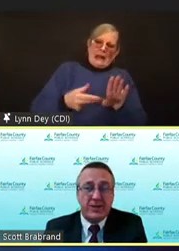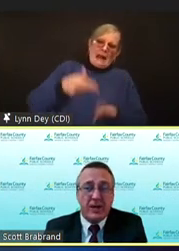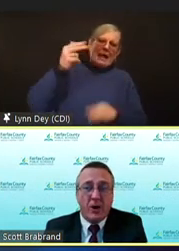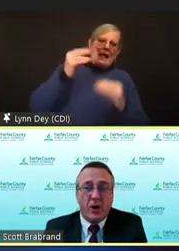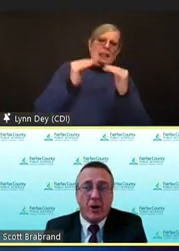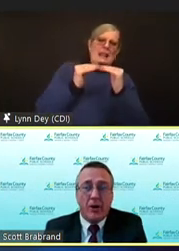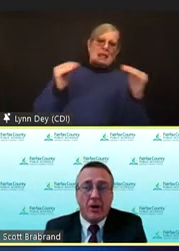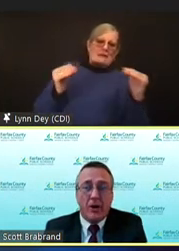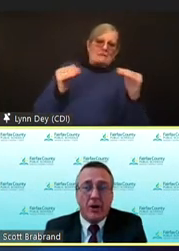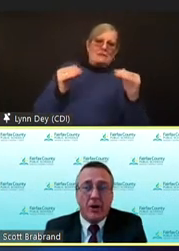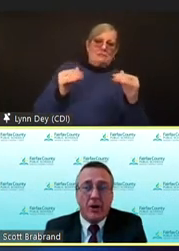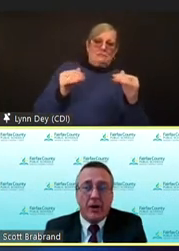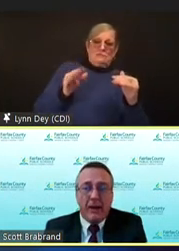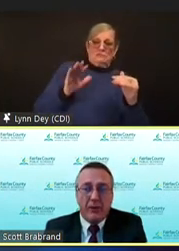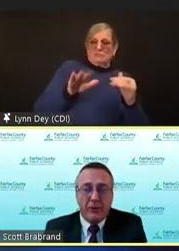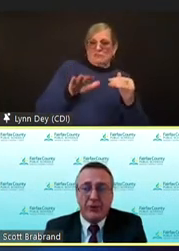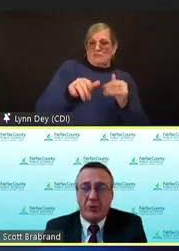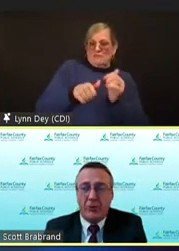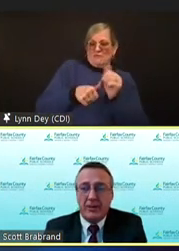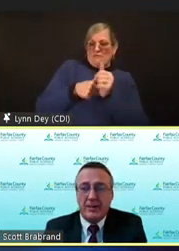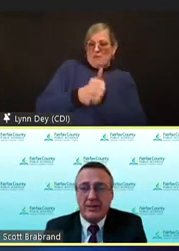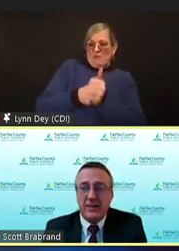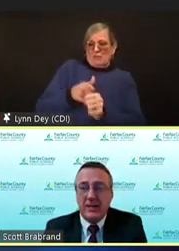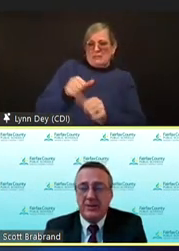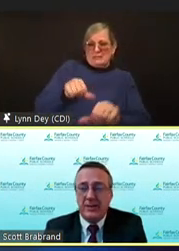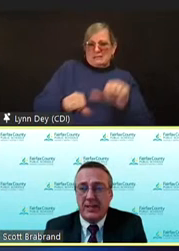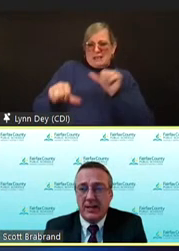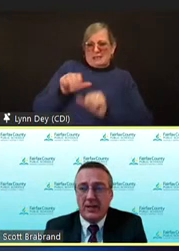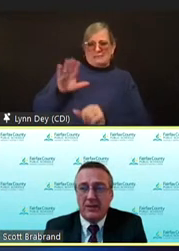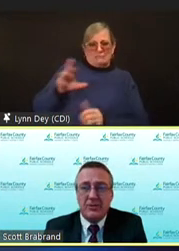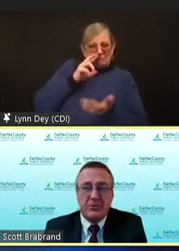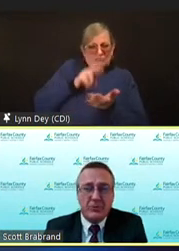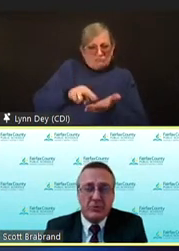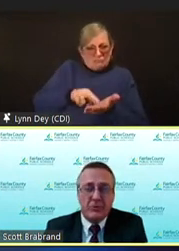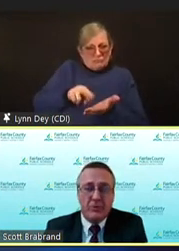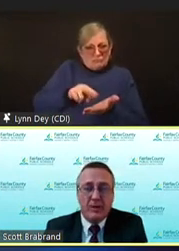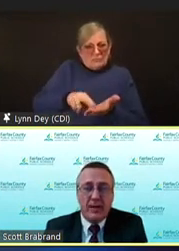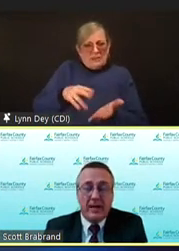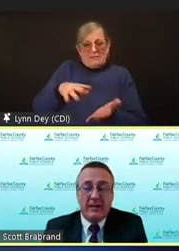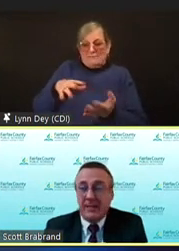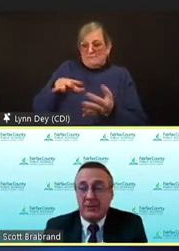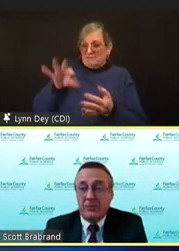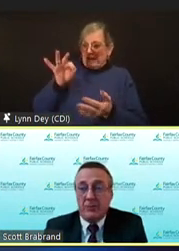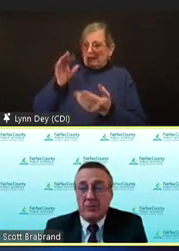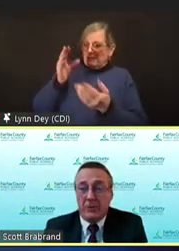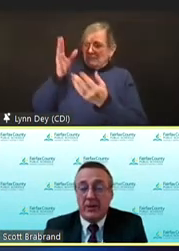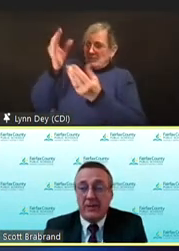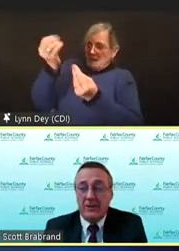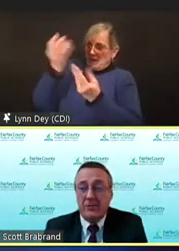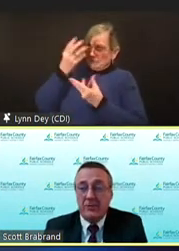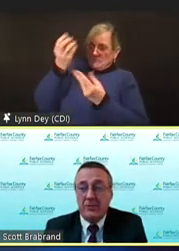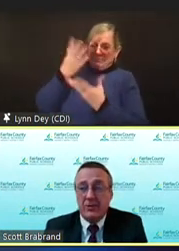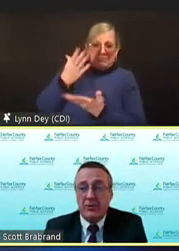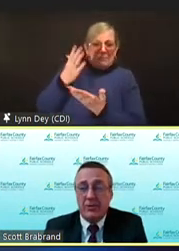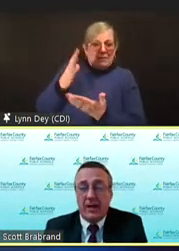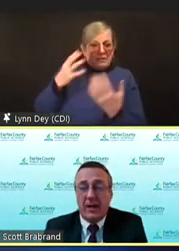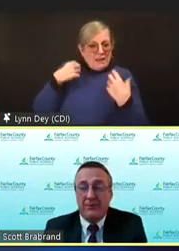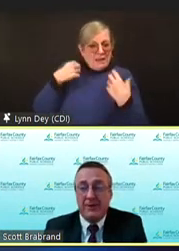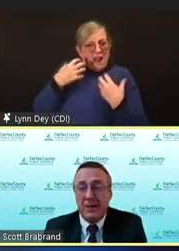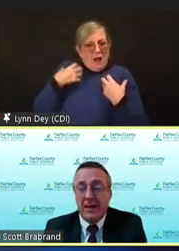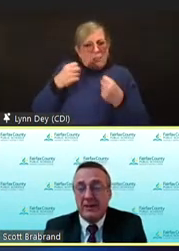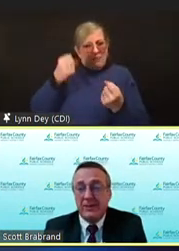science and our health authorities to get us through. And that's what we're going to continue to do